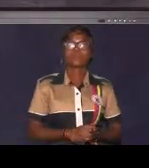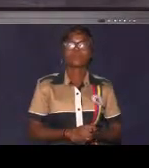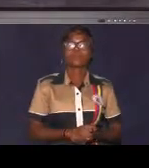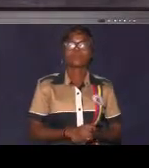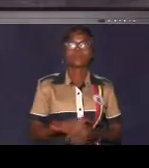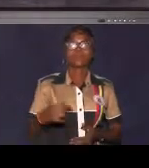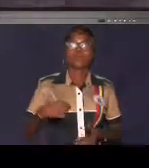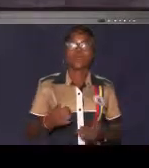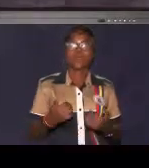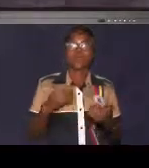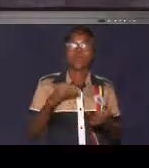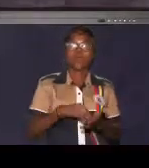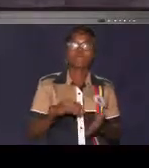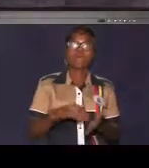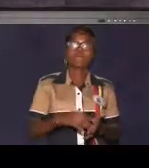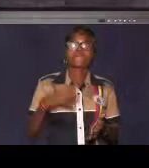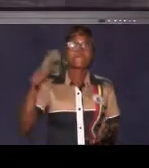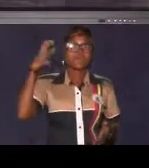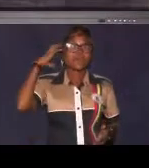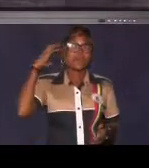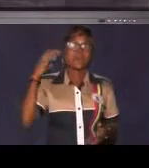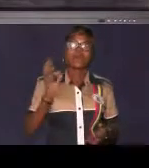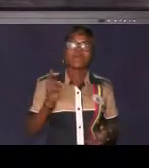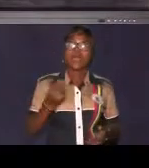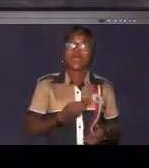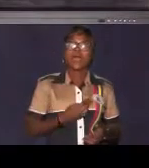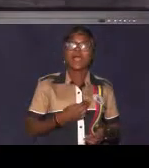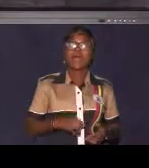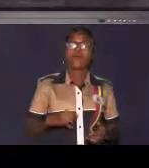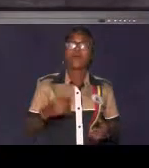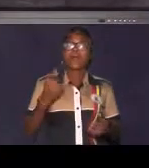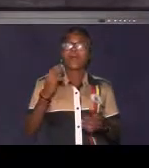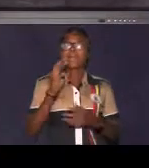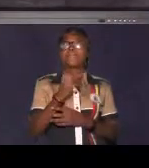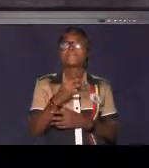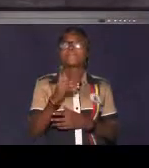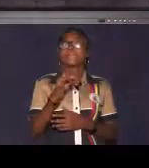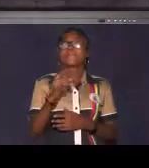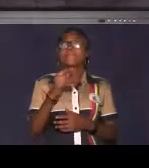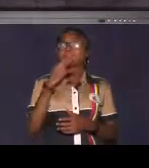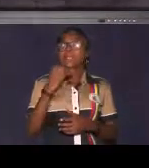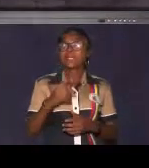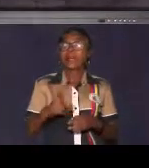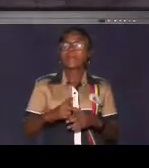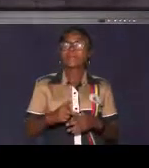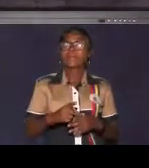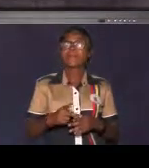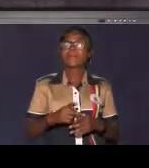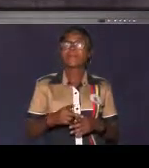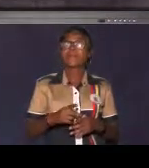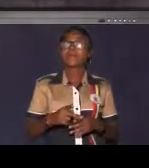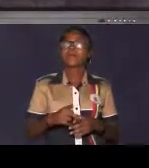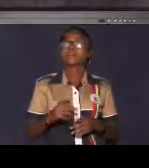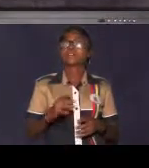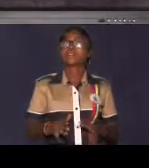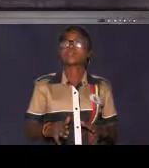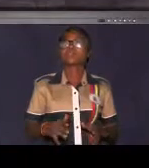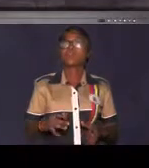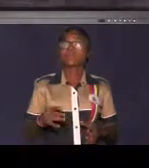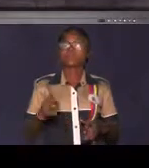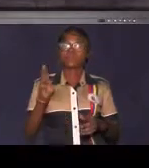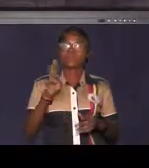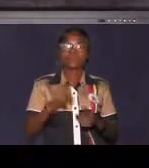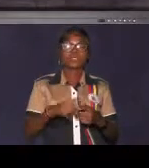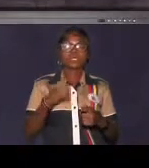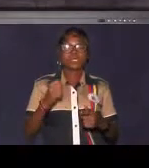industry. We often hear our media practitioners and entertainment industry experts use the word